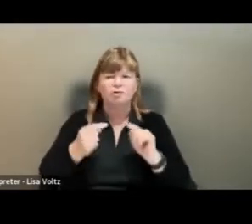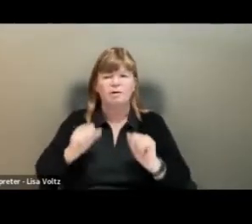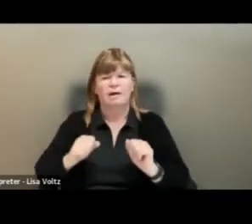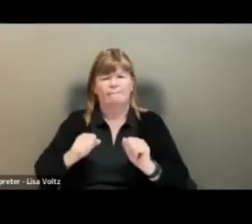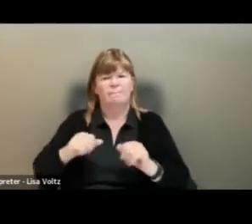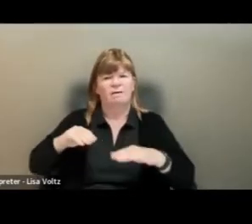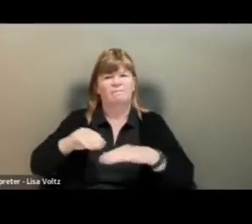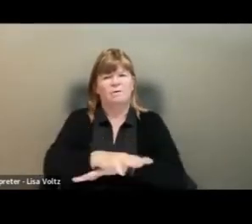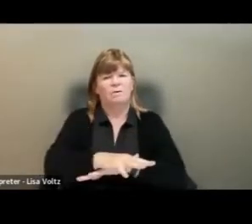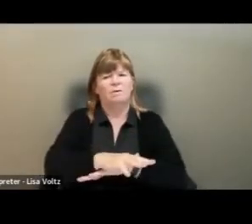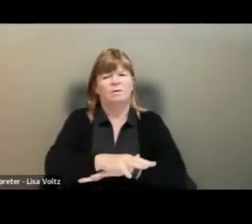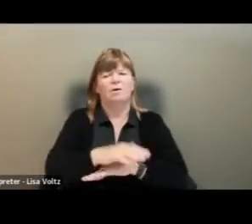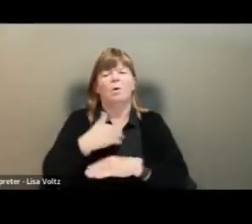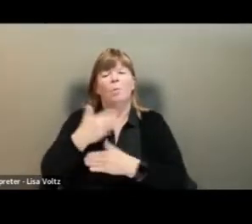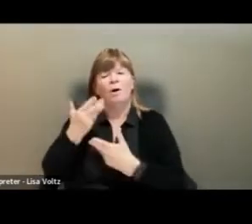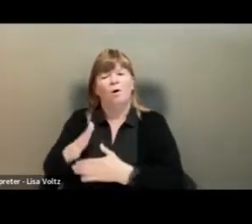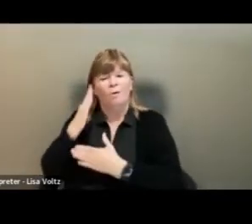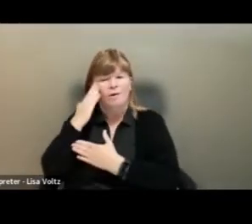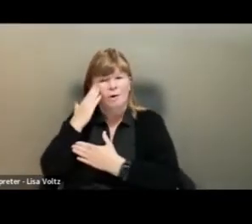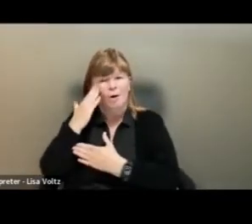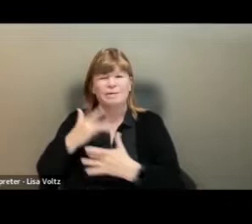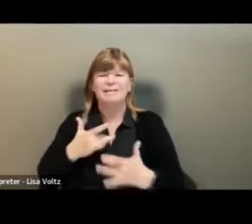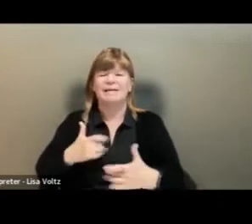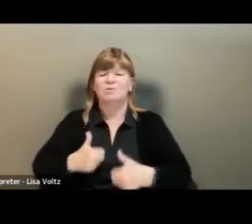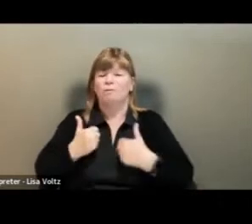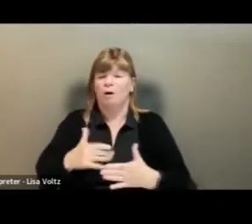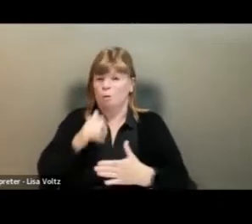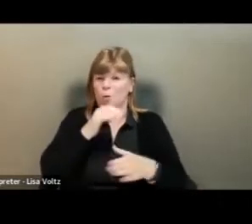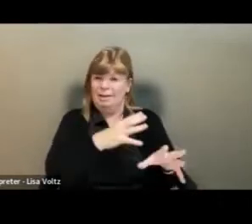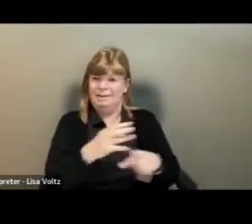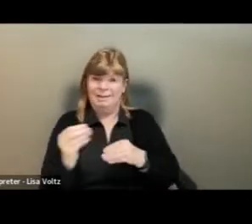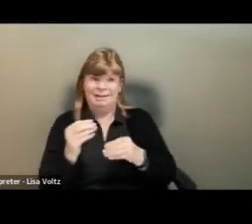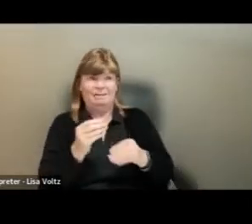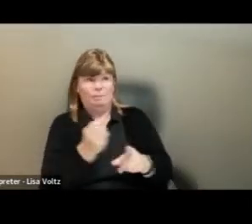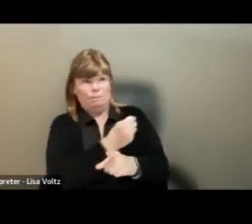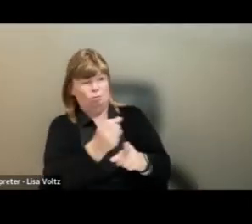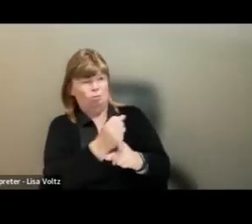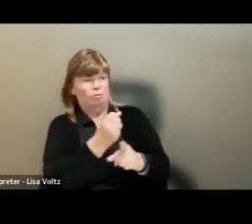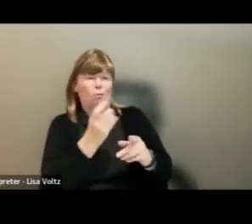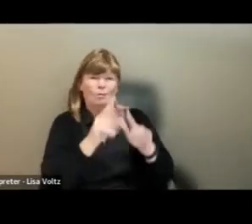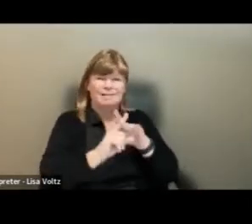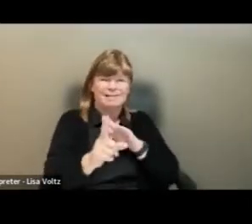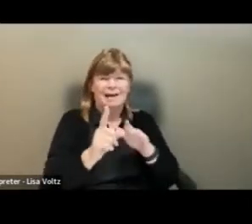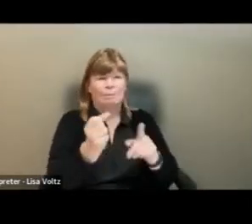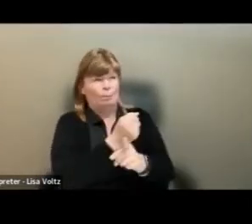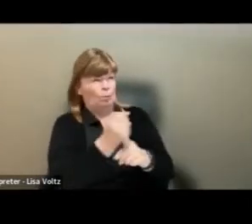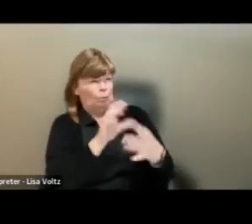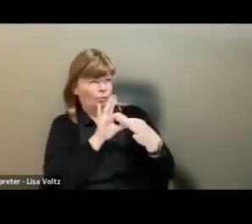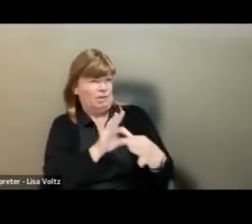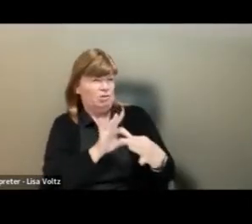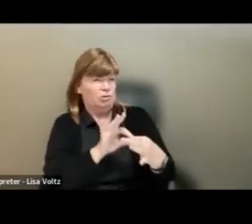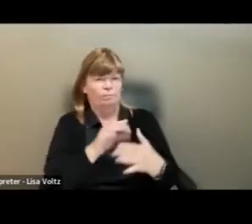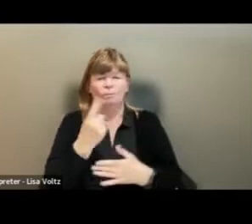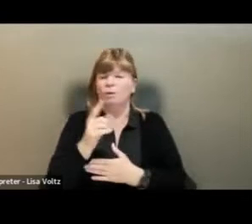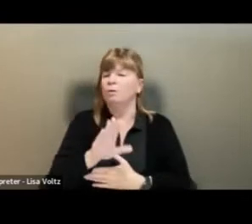what we also do know is that often survivors who leave abusive relationships or escape abusive relationships, one of the tools